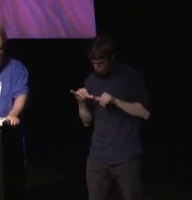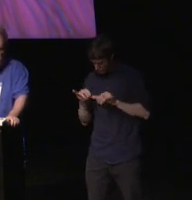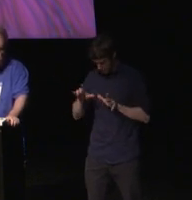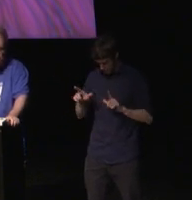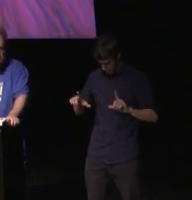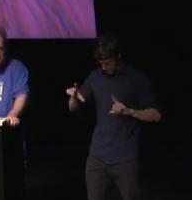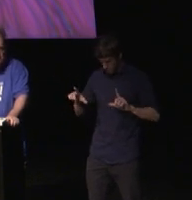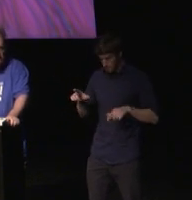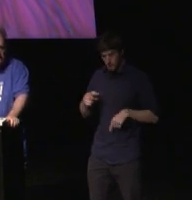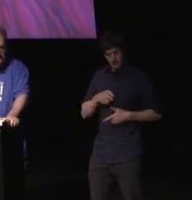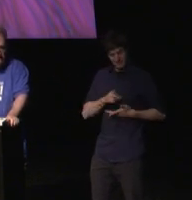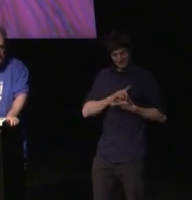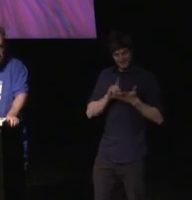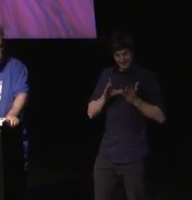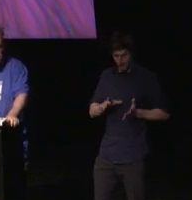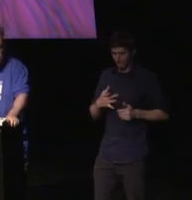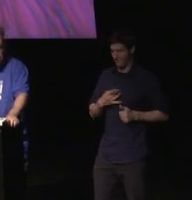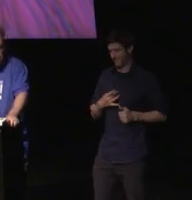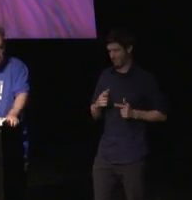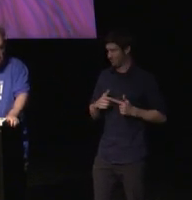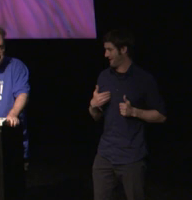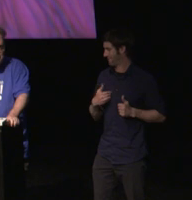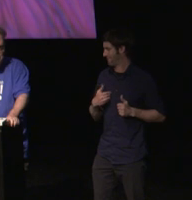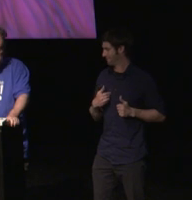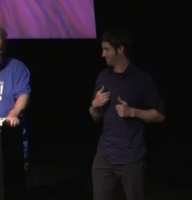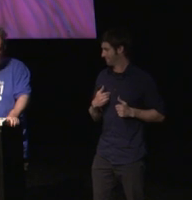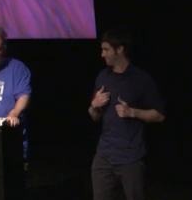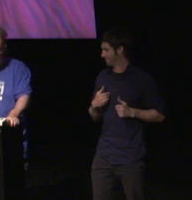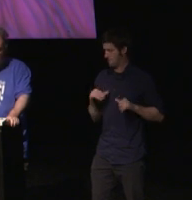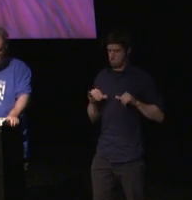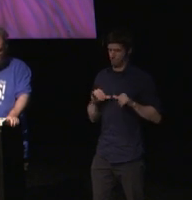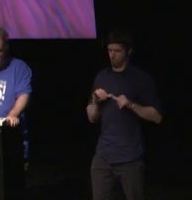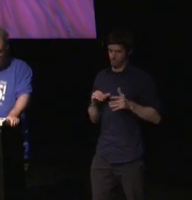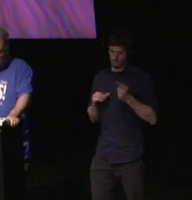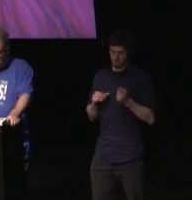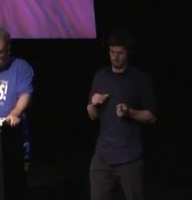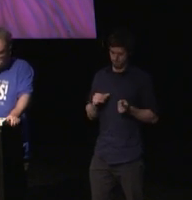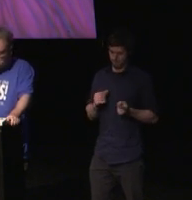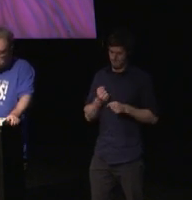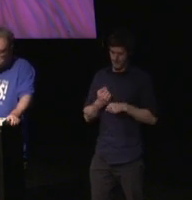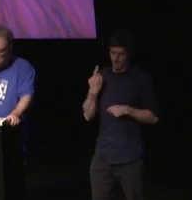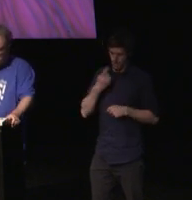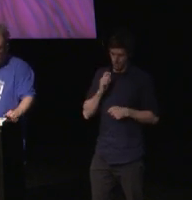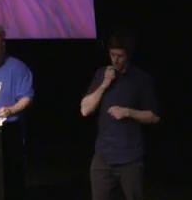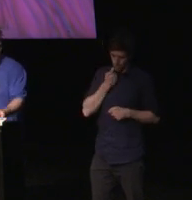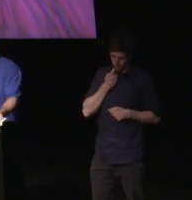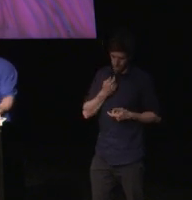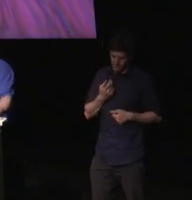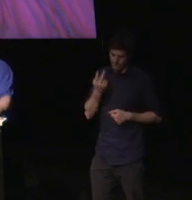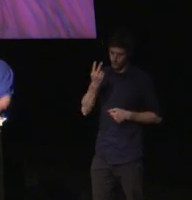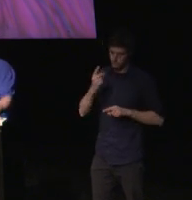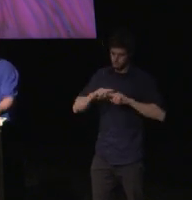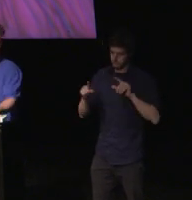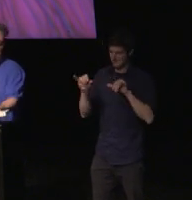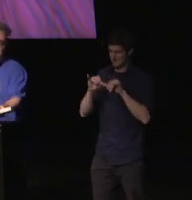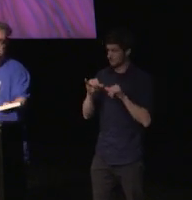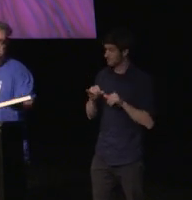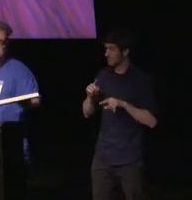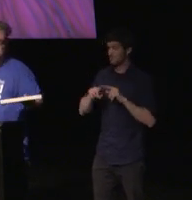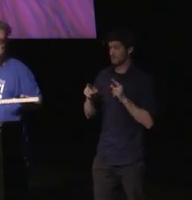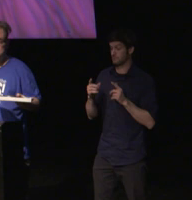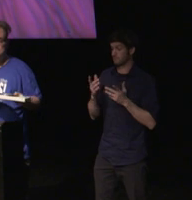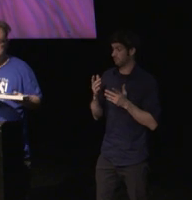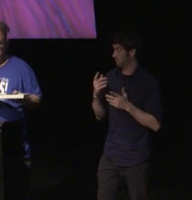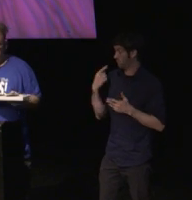designer who does this really likes that stuff. He likes it, makes it look cool. Two different sizes. The general form of the